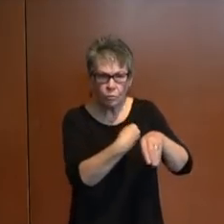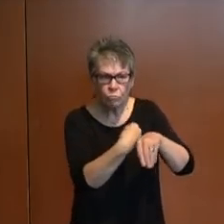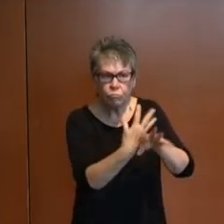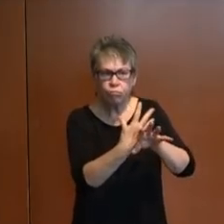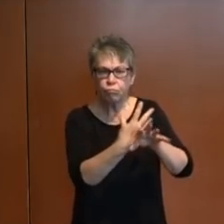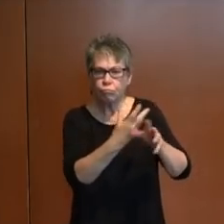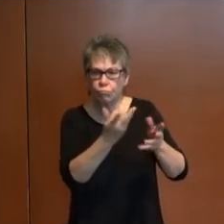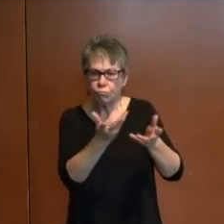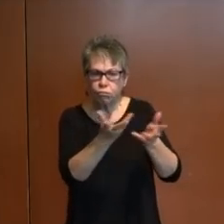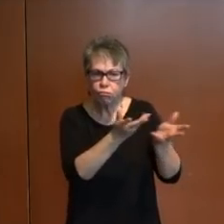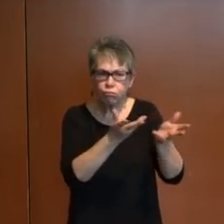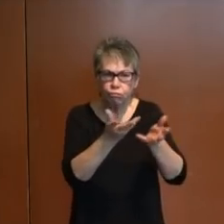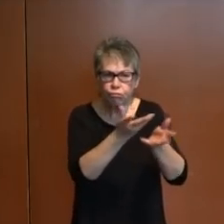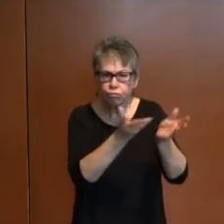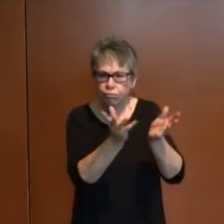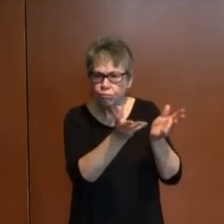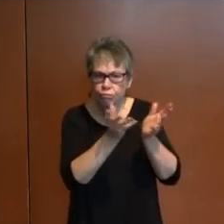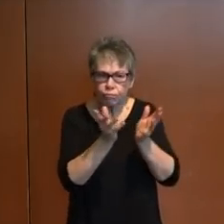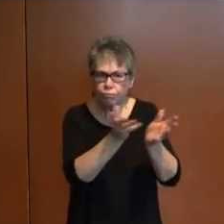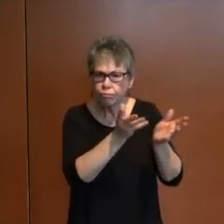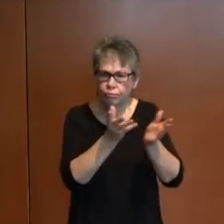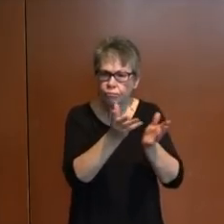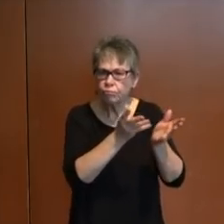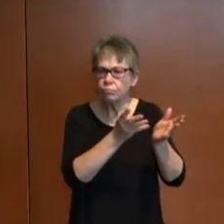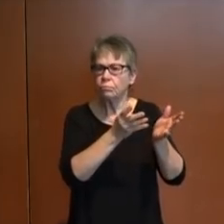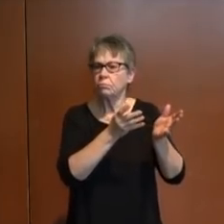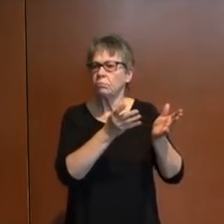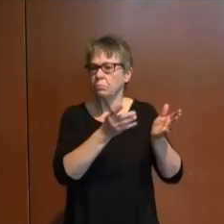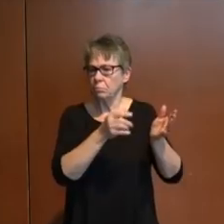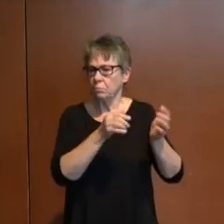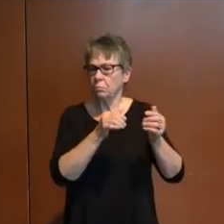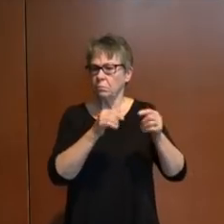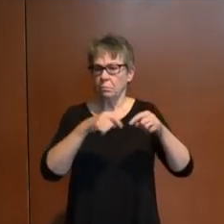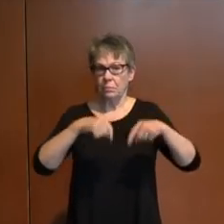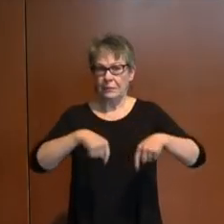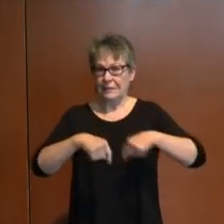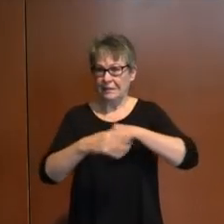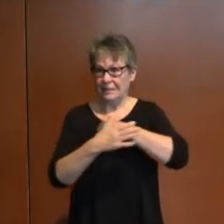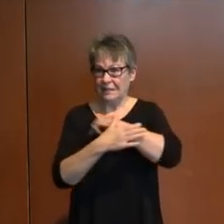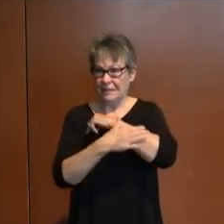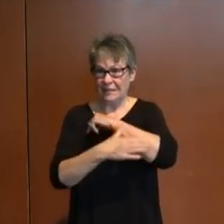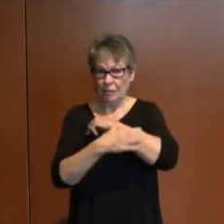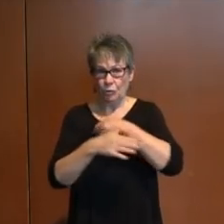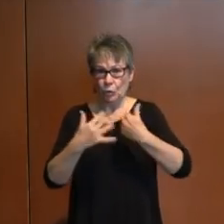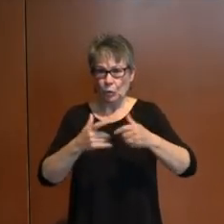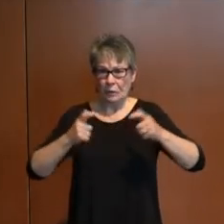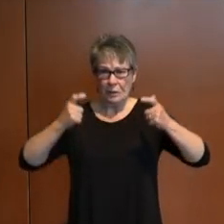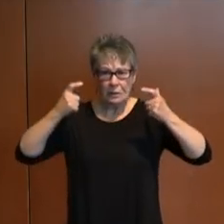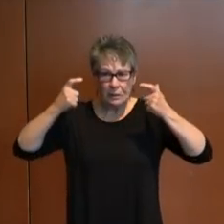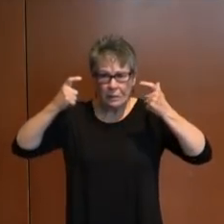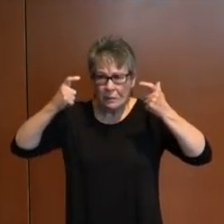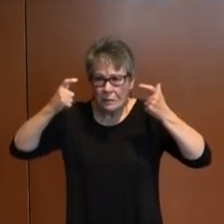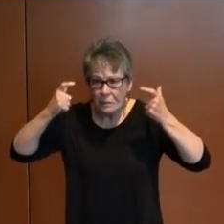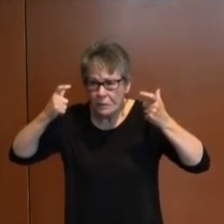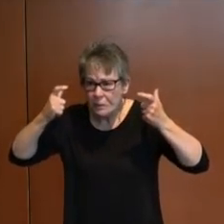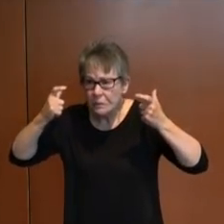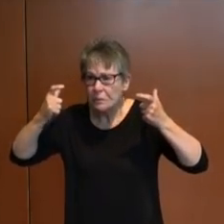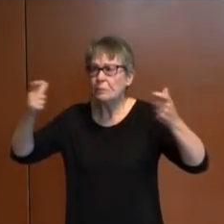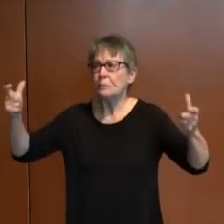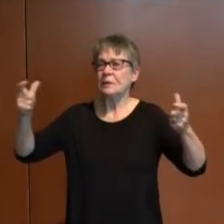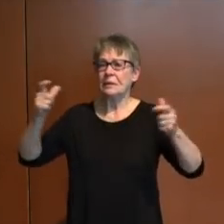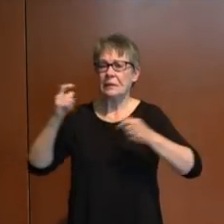It is, while we're a big nation and our needs and challenges vary depending on where we